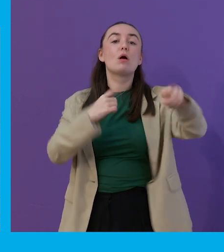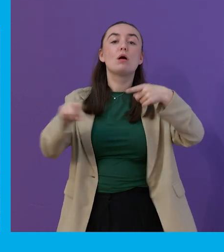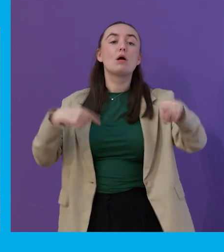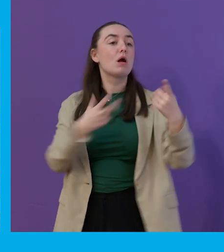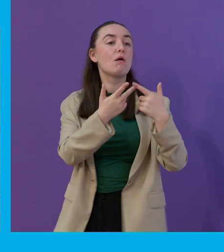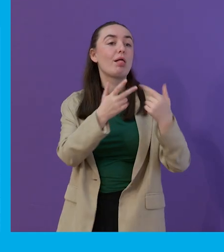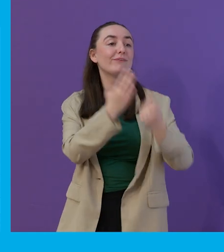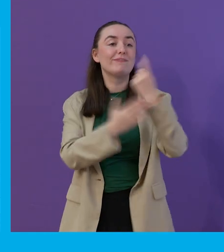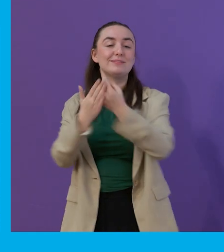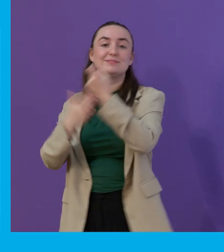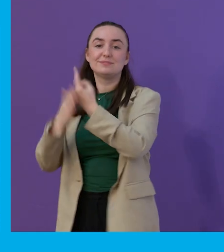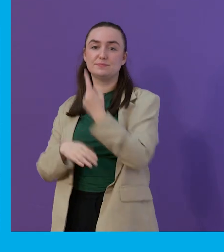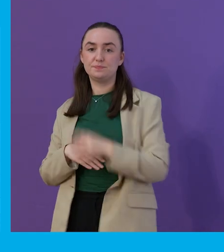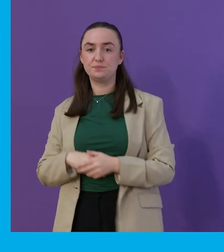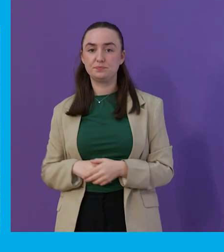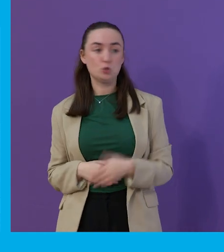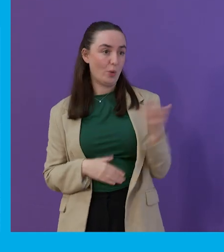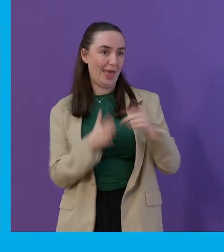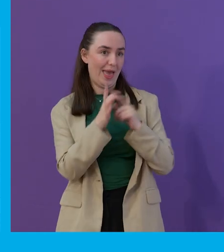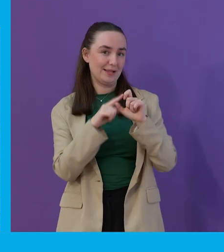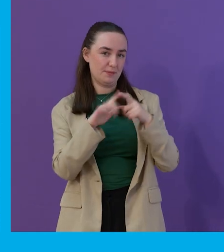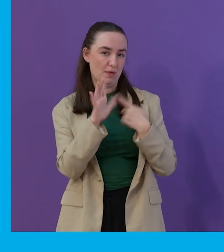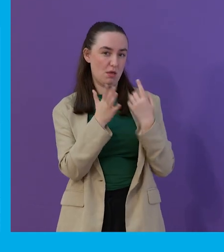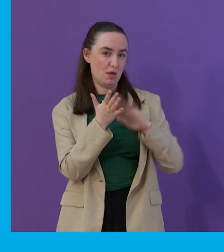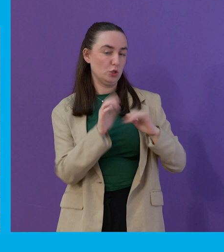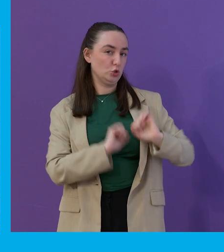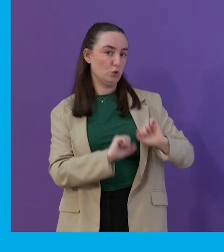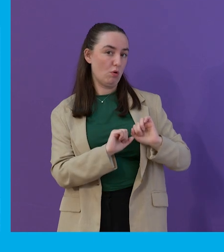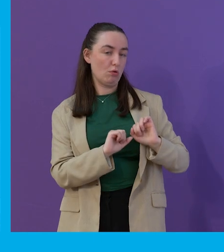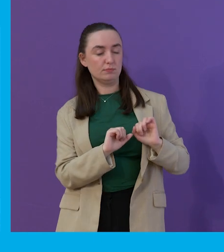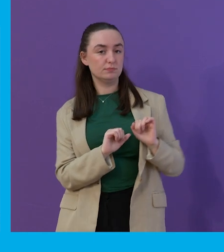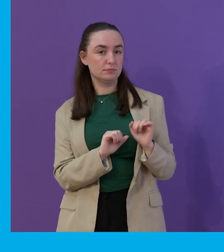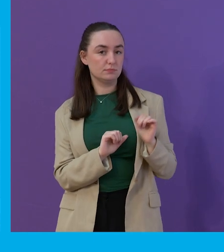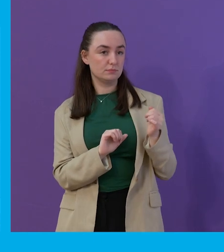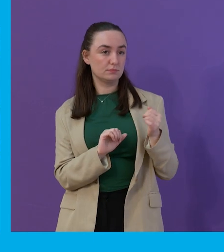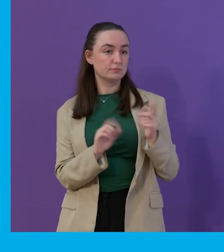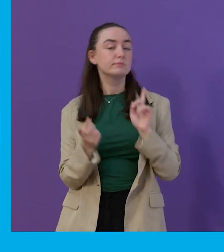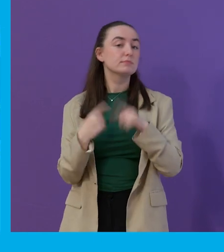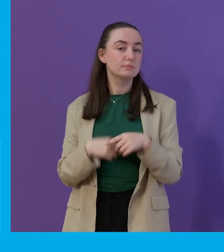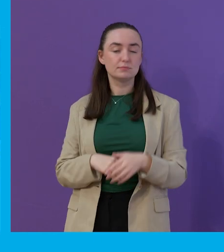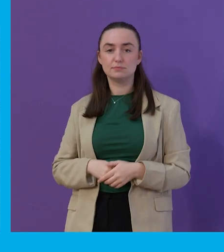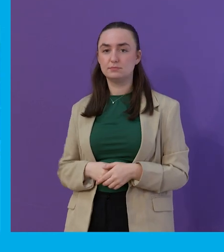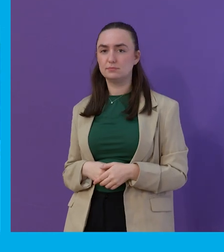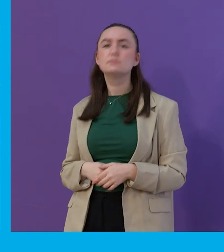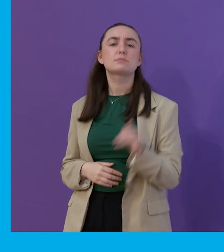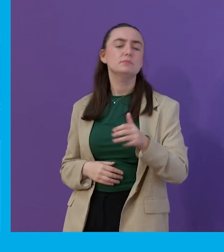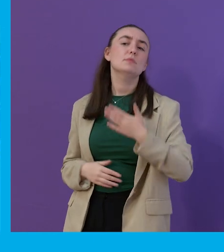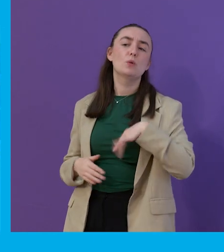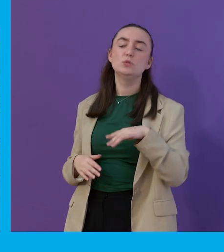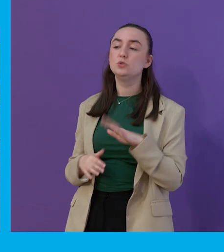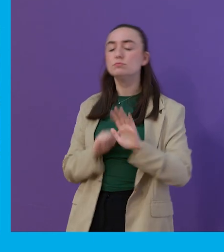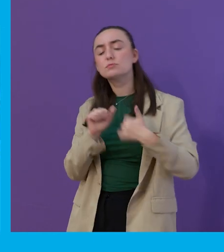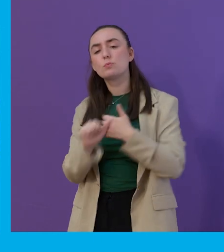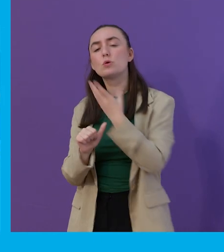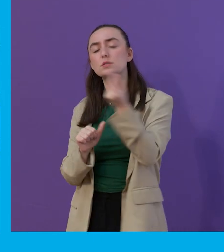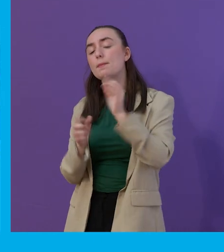1 minute stump speech. So I just wanted to come in particularly to really support some of the points that Jonathan was making,